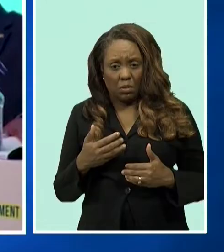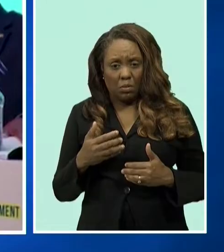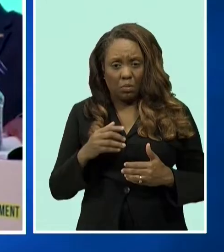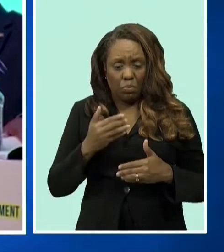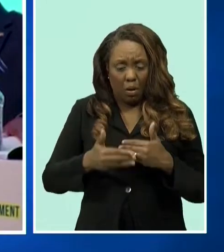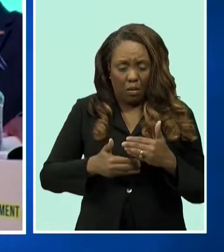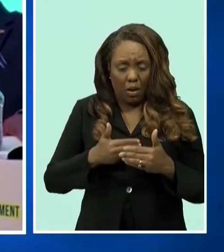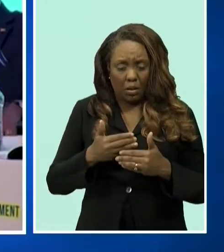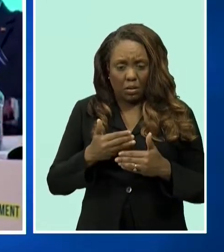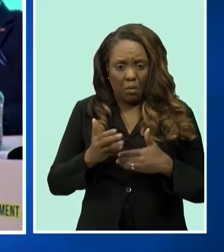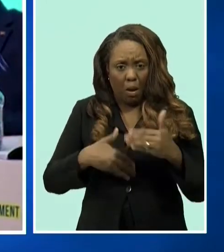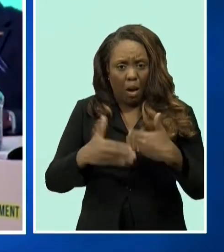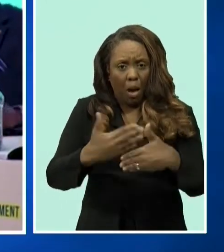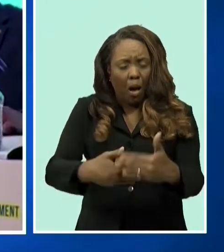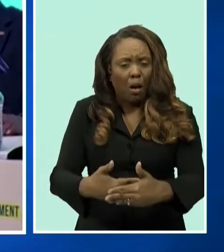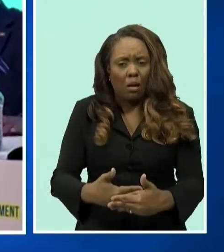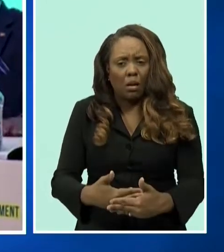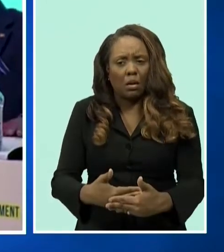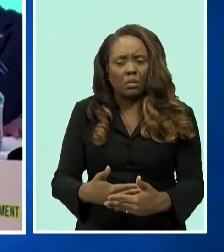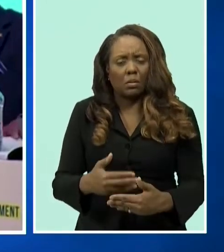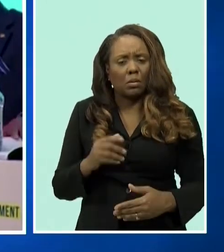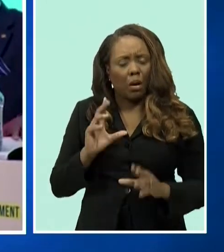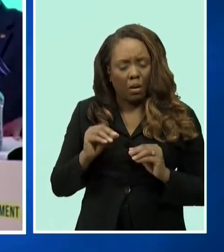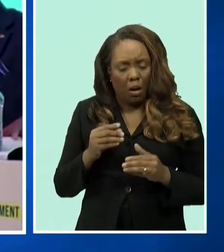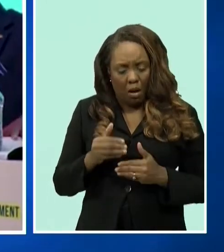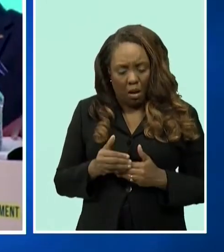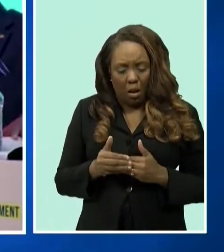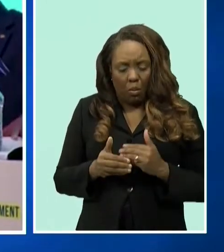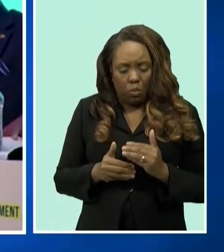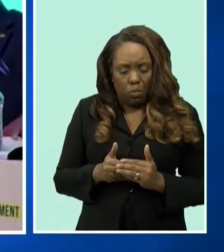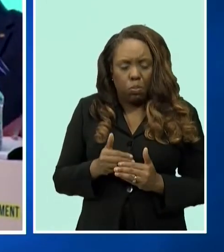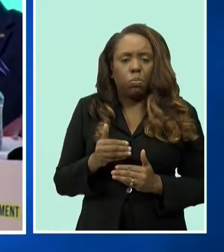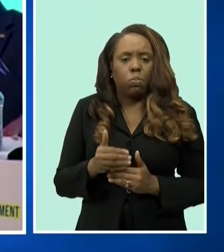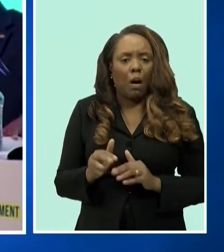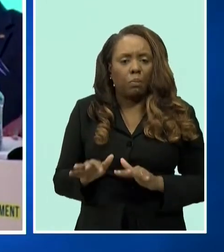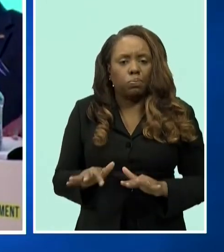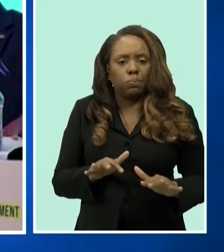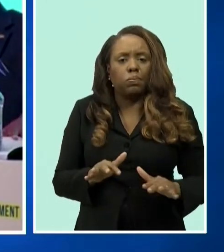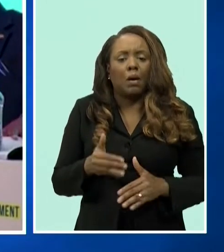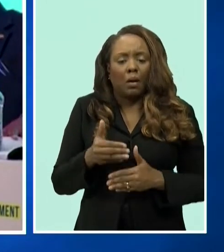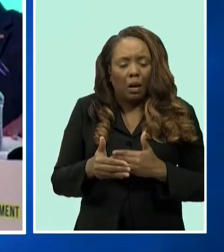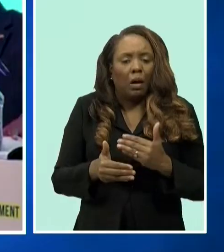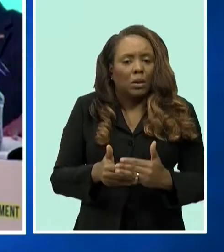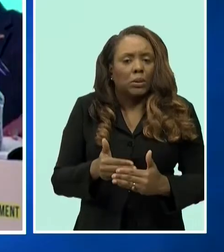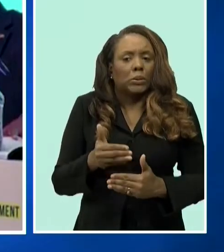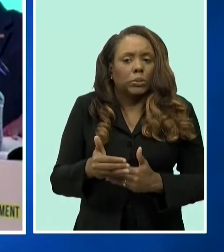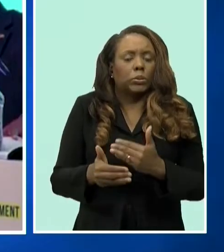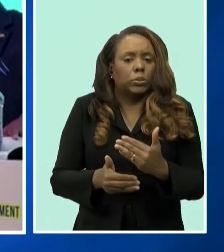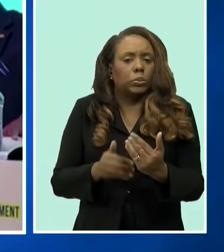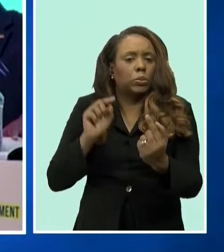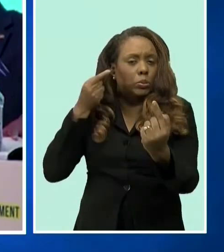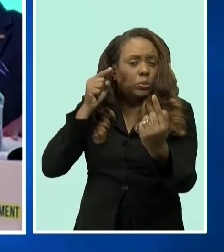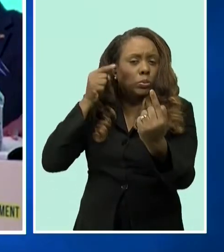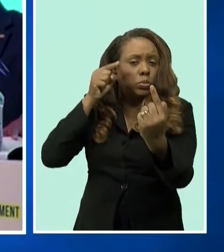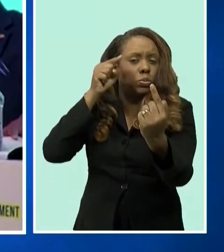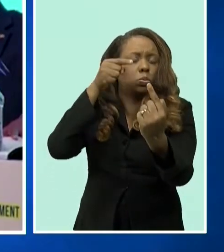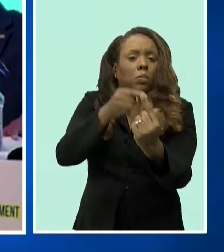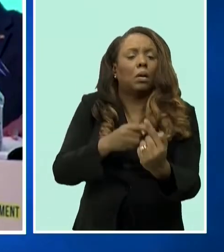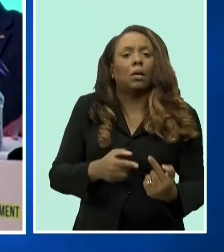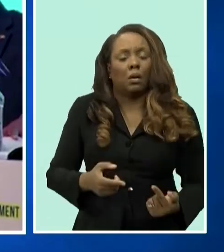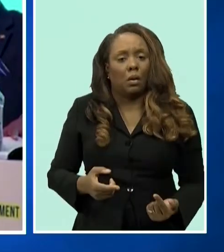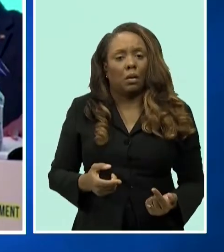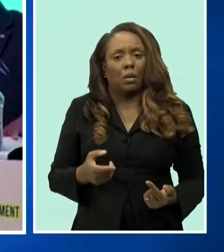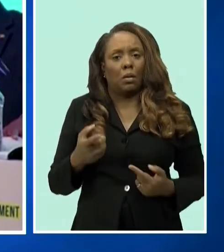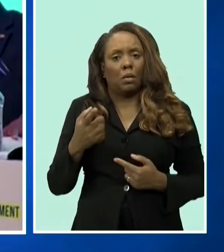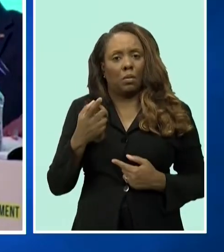important point that we must remember is that the chains